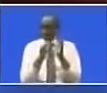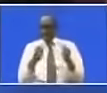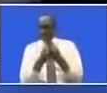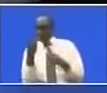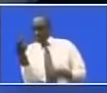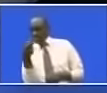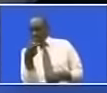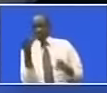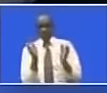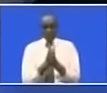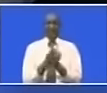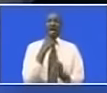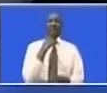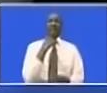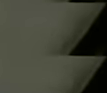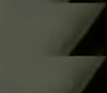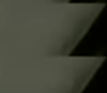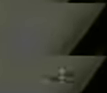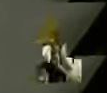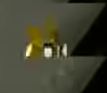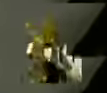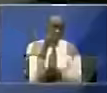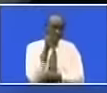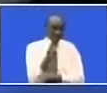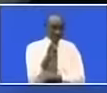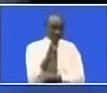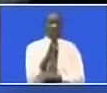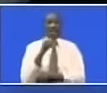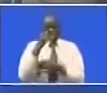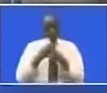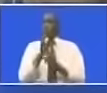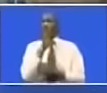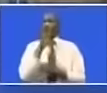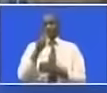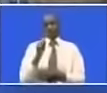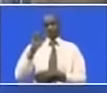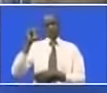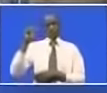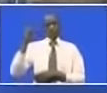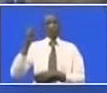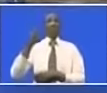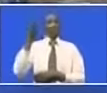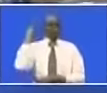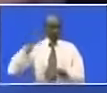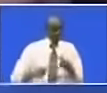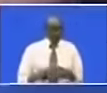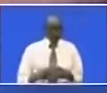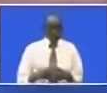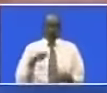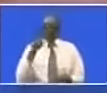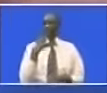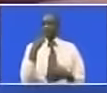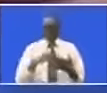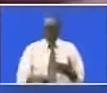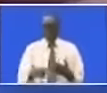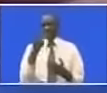going on with 122 billion shillings the country borrowed from Europe last year. Ms. Odhiambo said